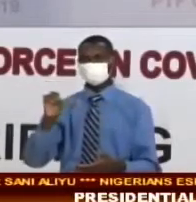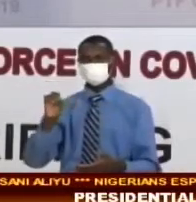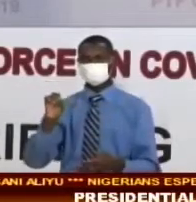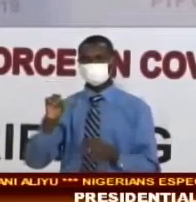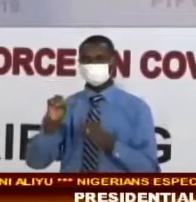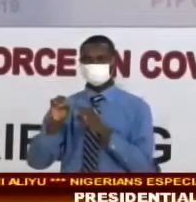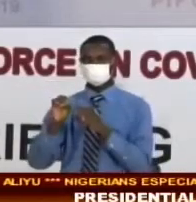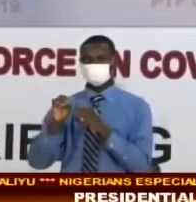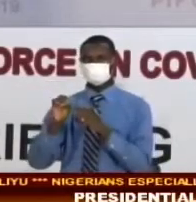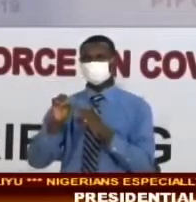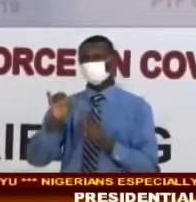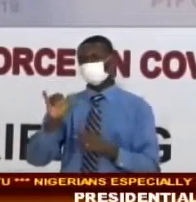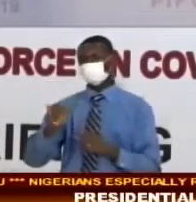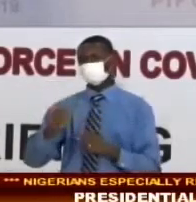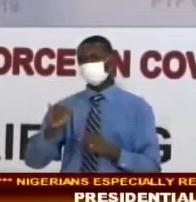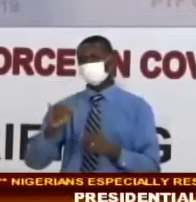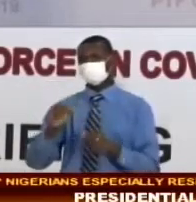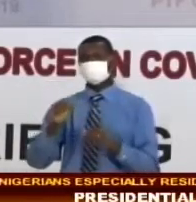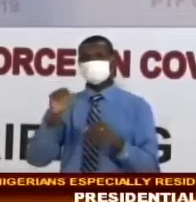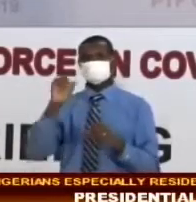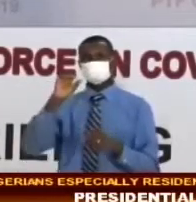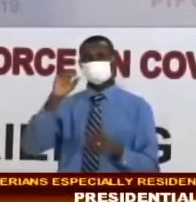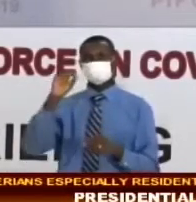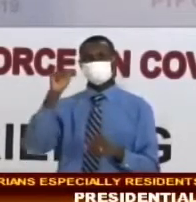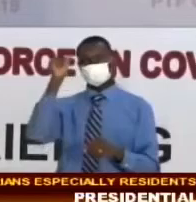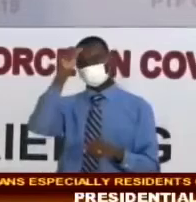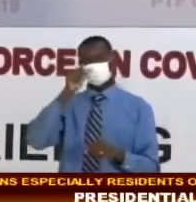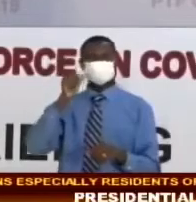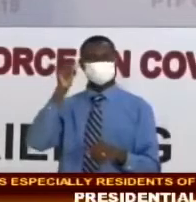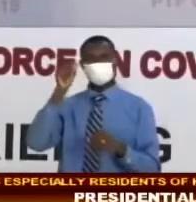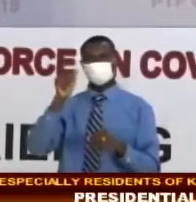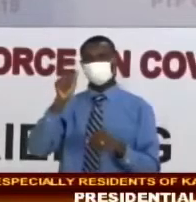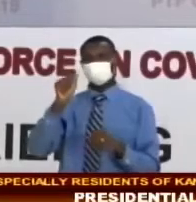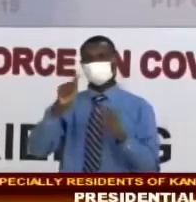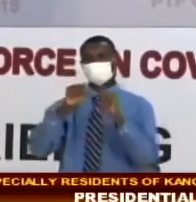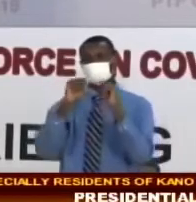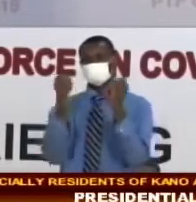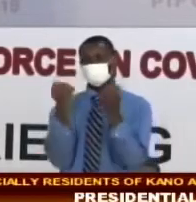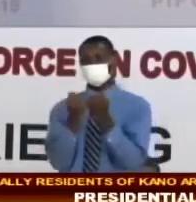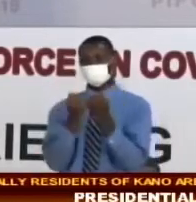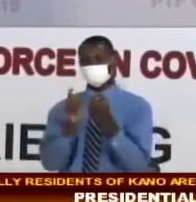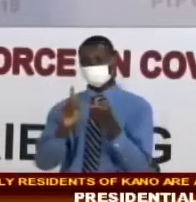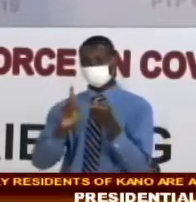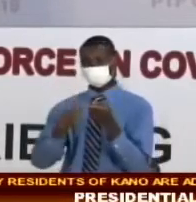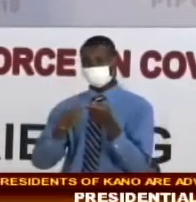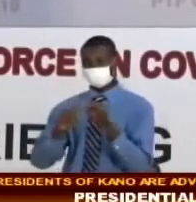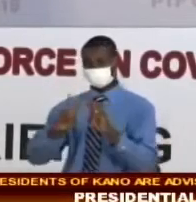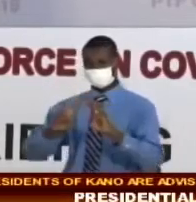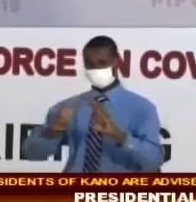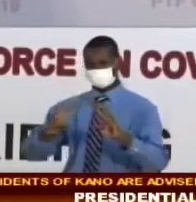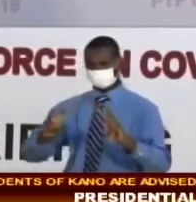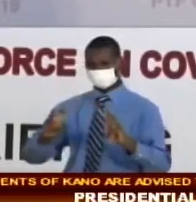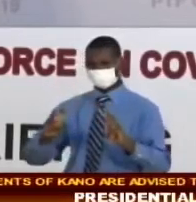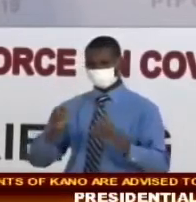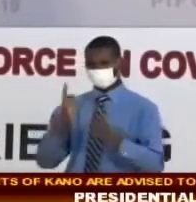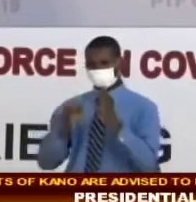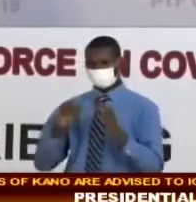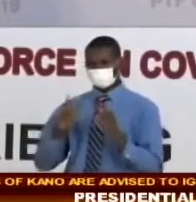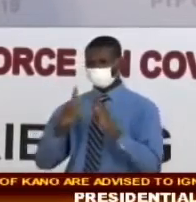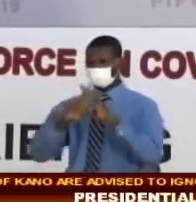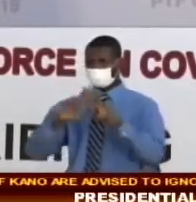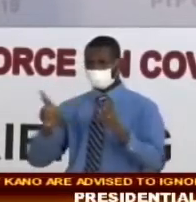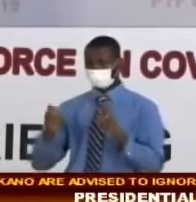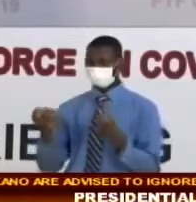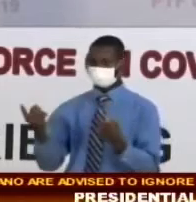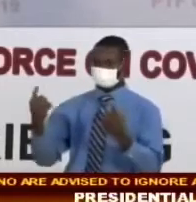team, the African team that came around to assess our readiness, they came